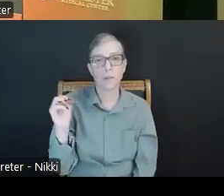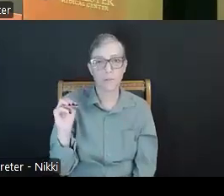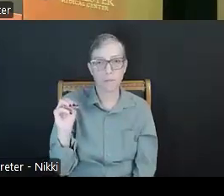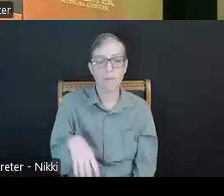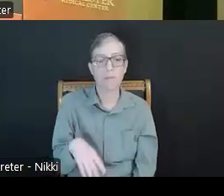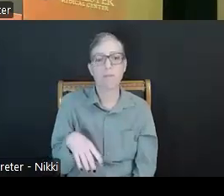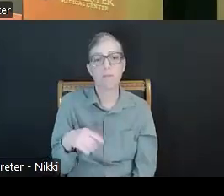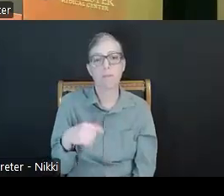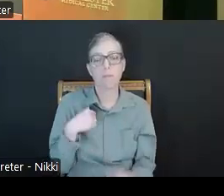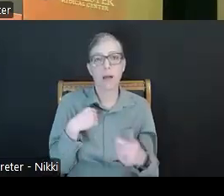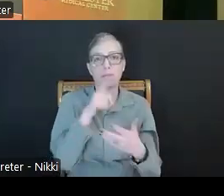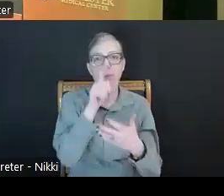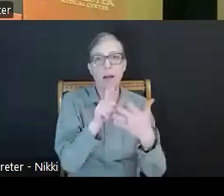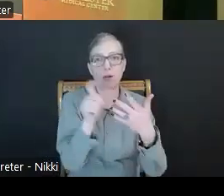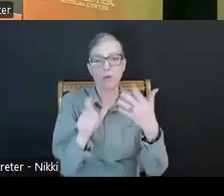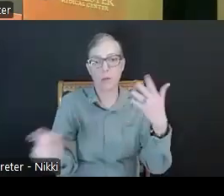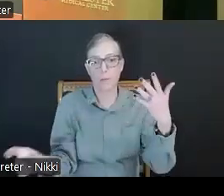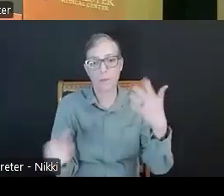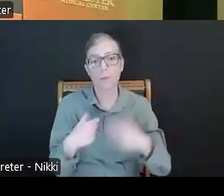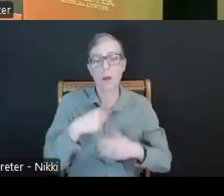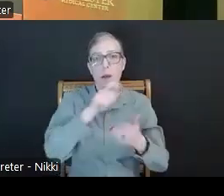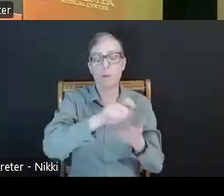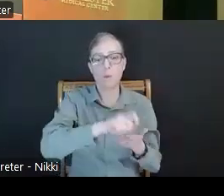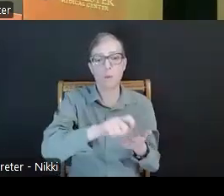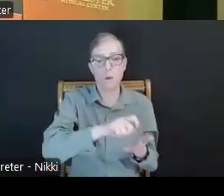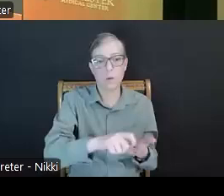only thing that's ever been cited from this work so far.